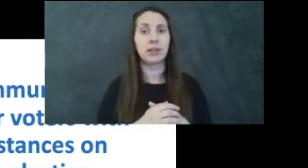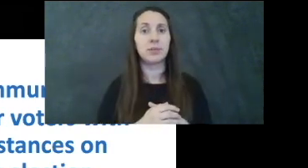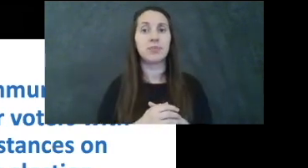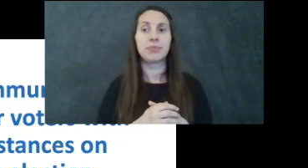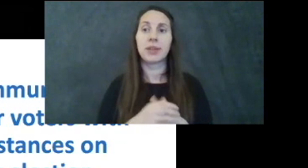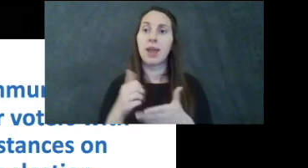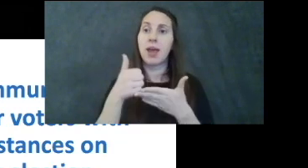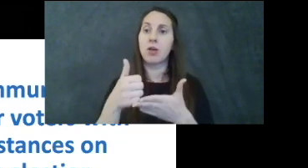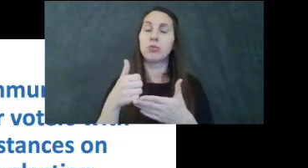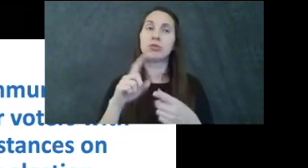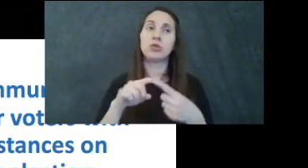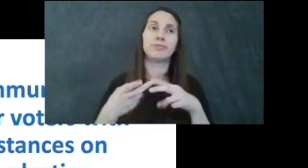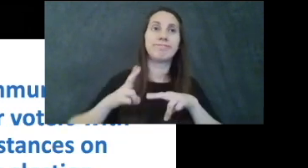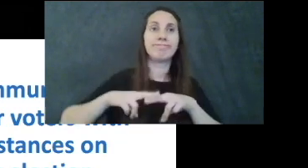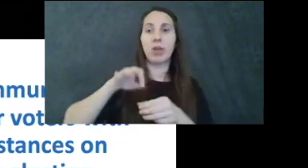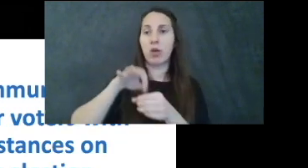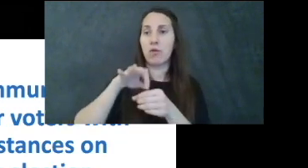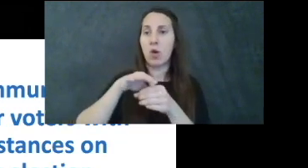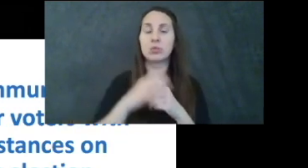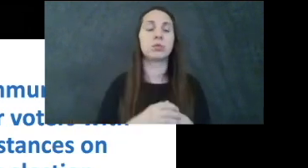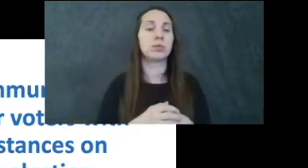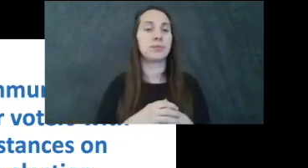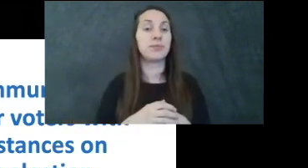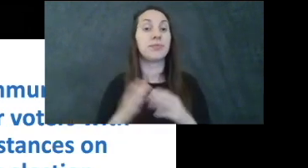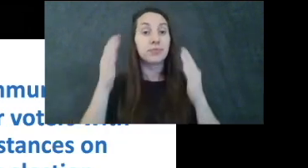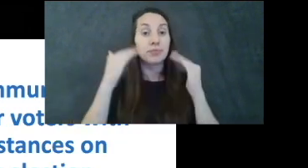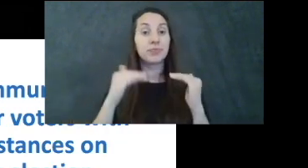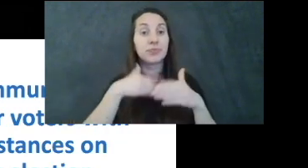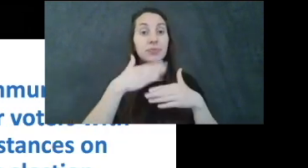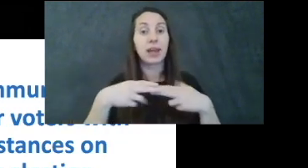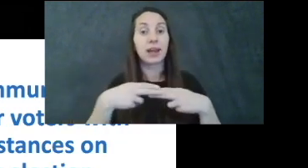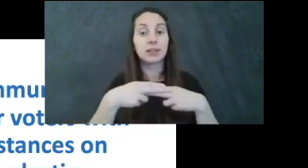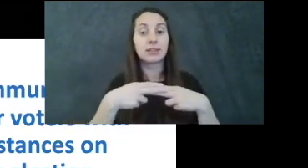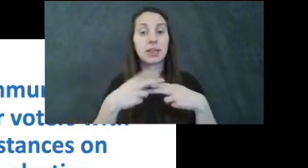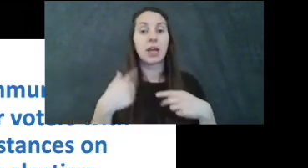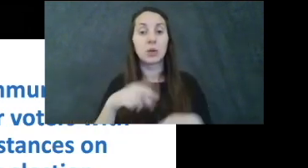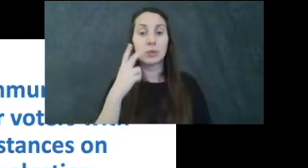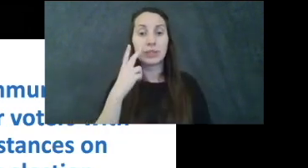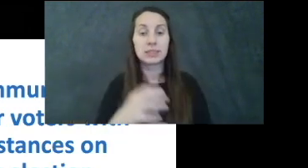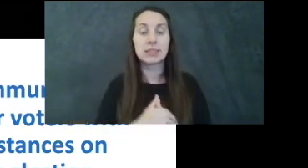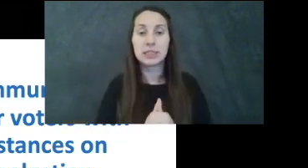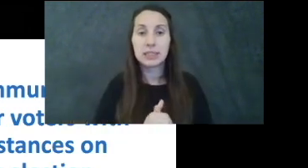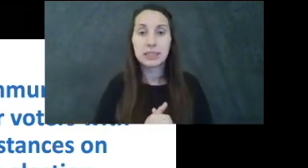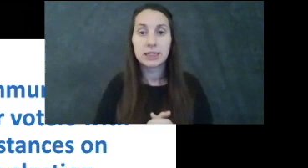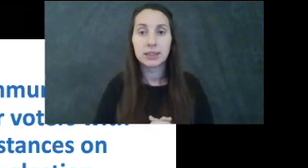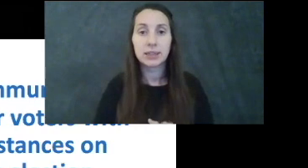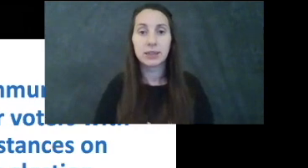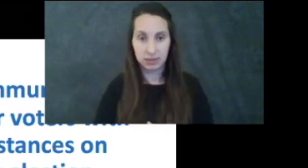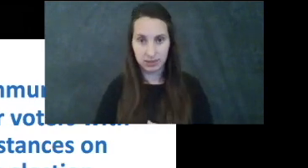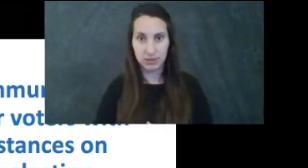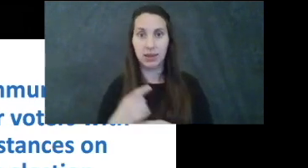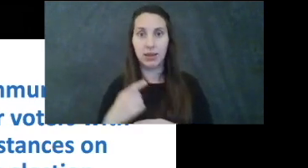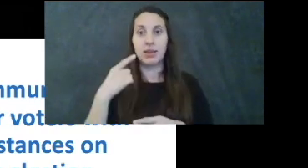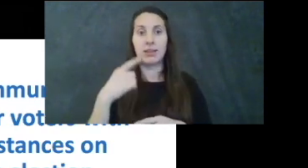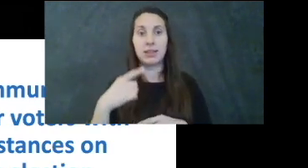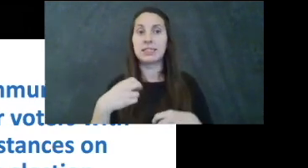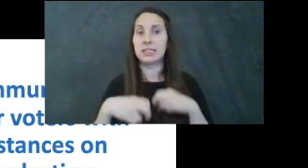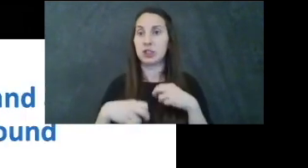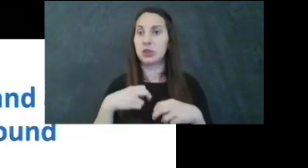votes. On the next slide, we see that these issues are on the move.